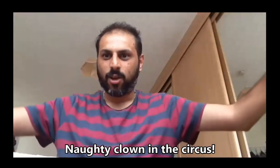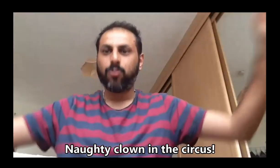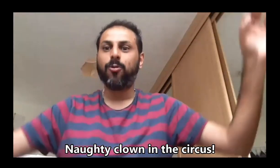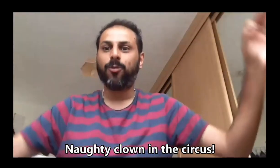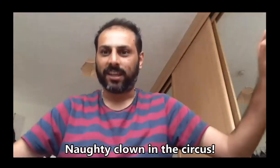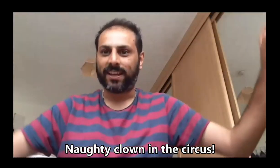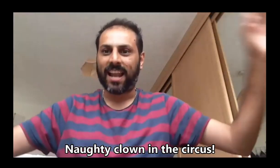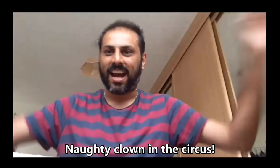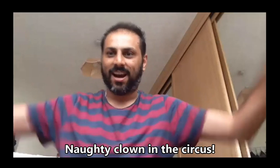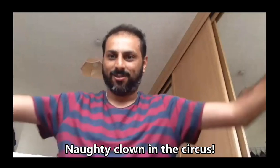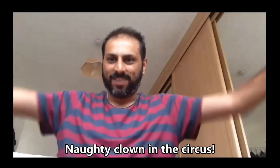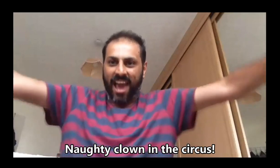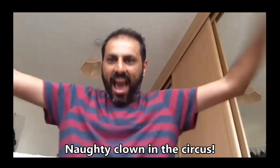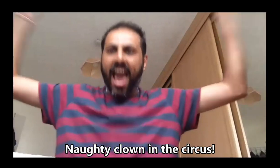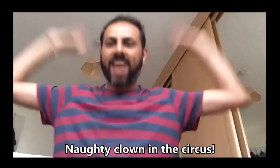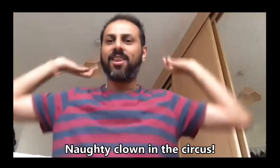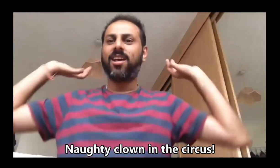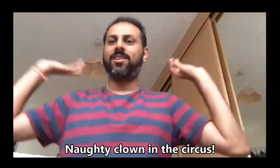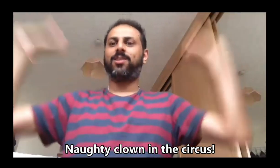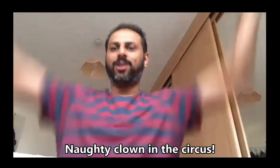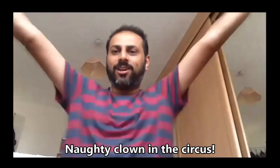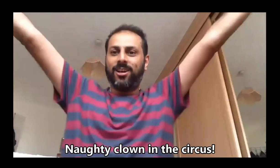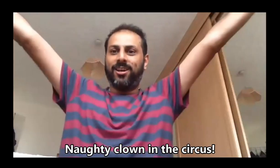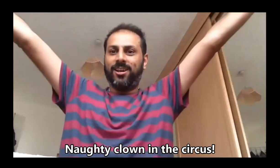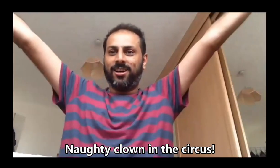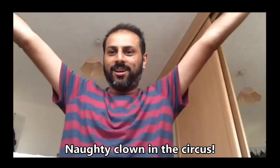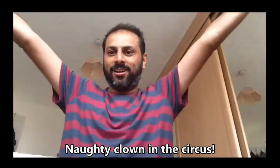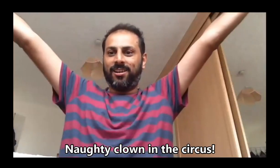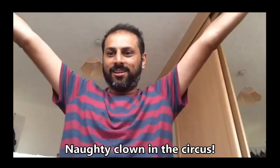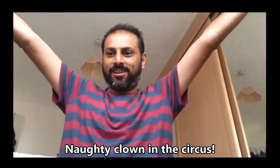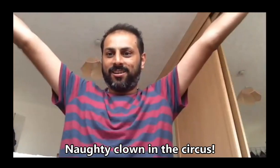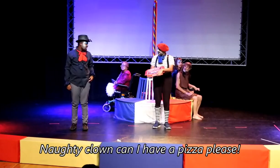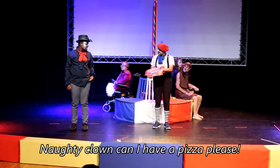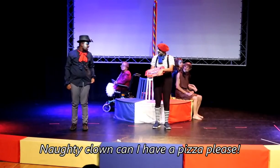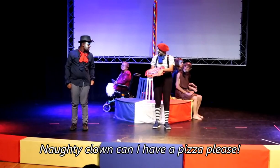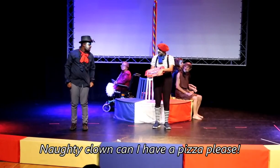Clown, naughty clown, and circle!